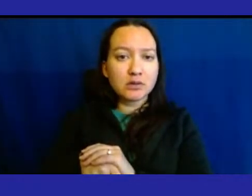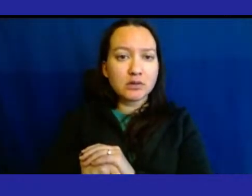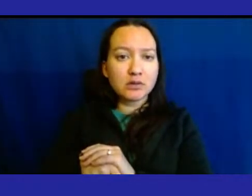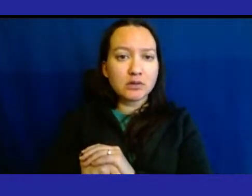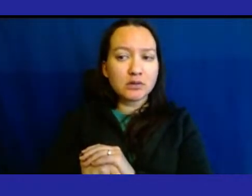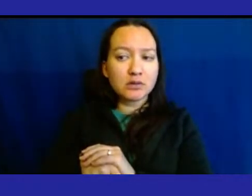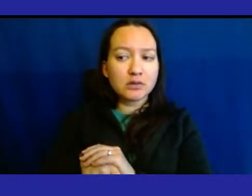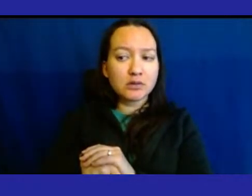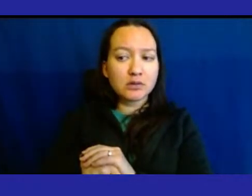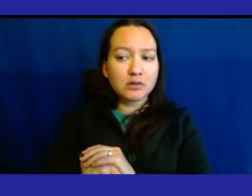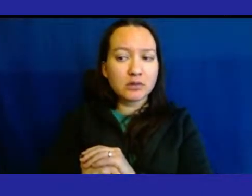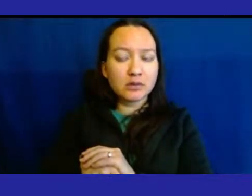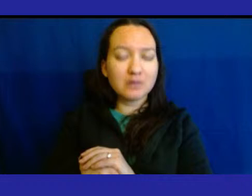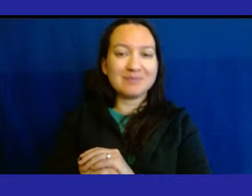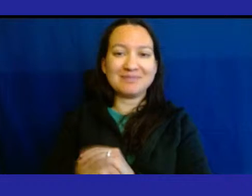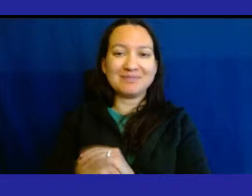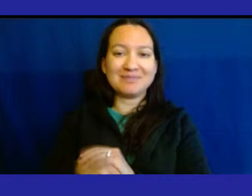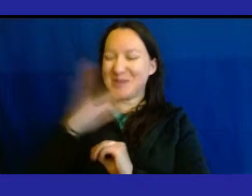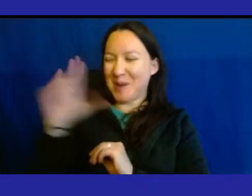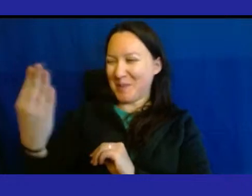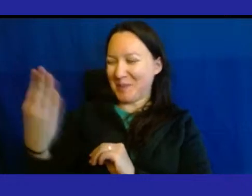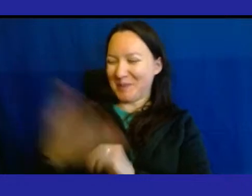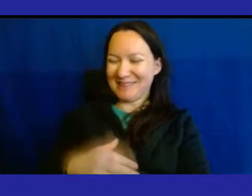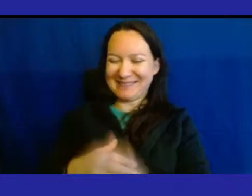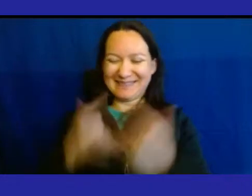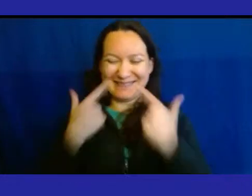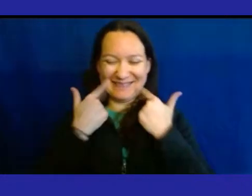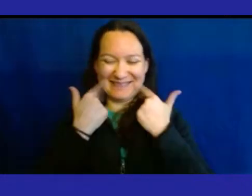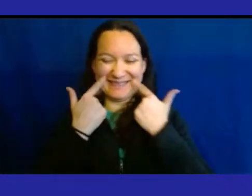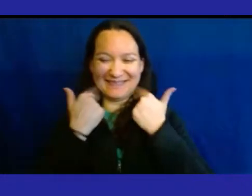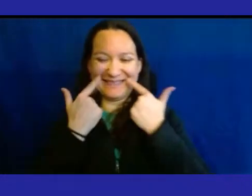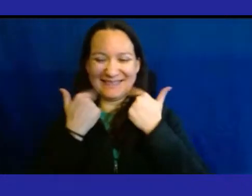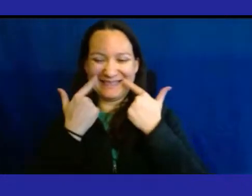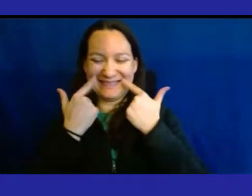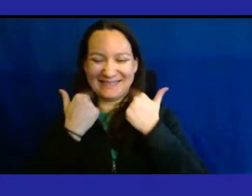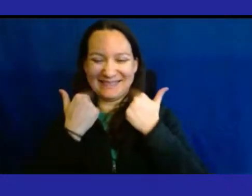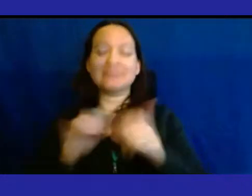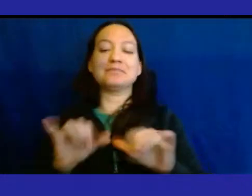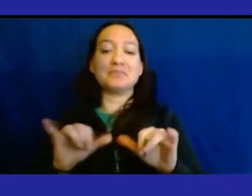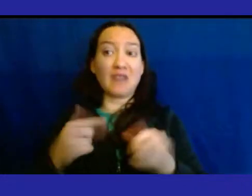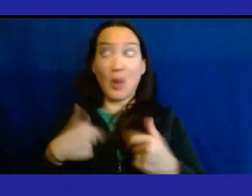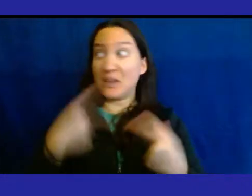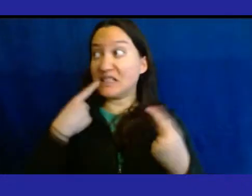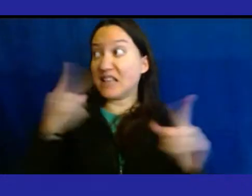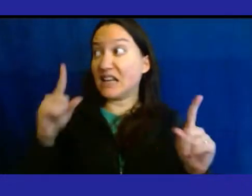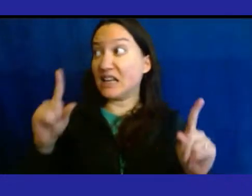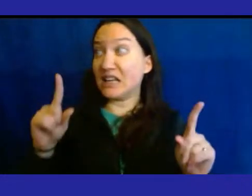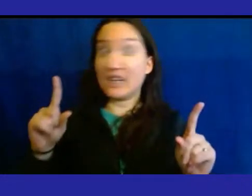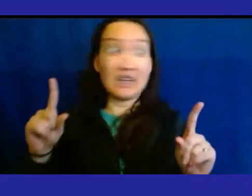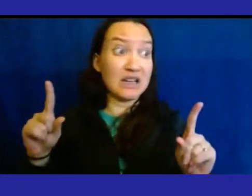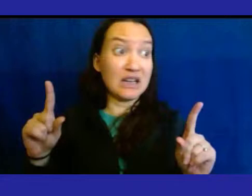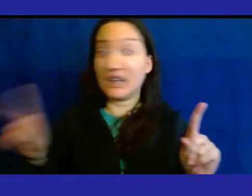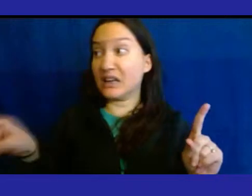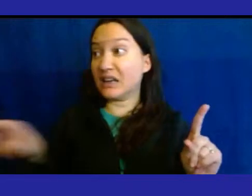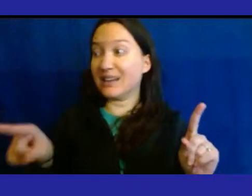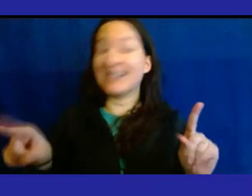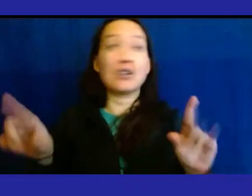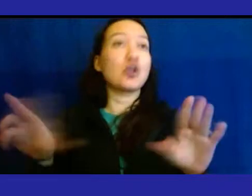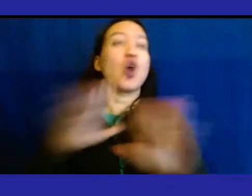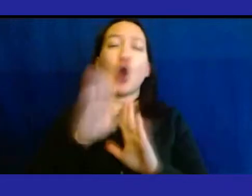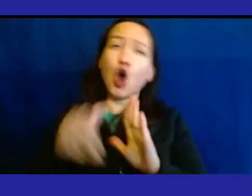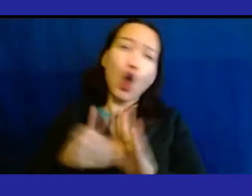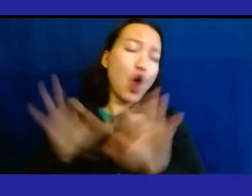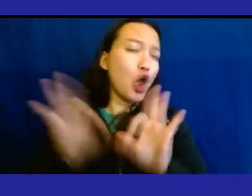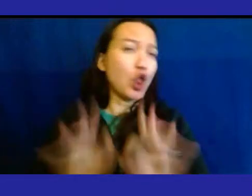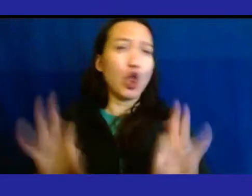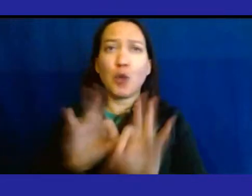Good job. Good afternoon, Dr. Yeah, oh, I can say it out loud? But all of you have important jobs. Why are you watching